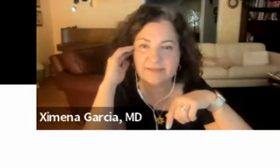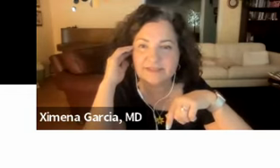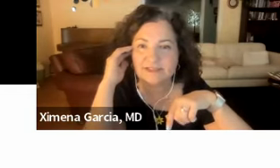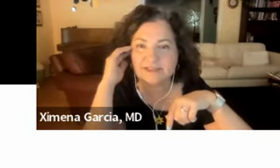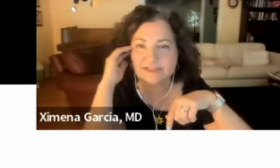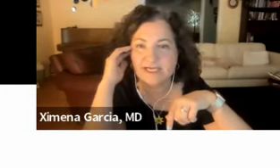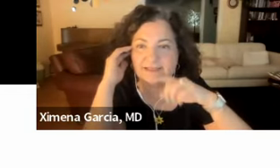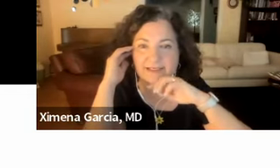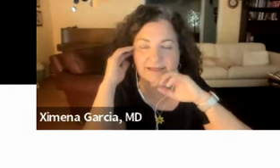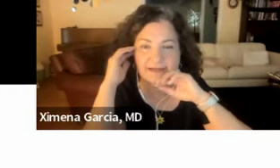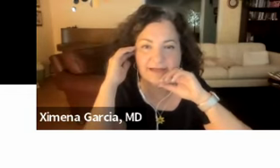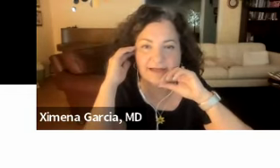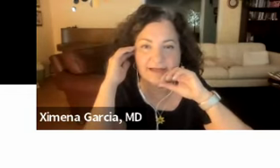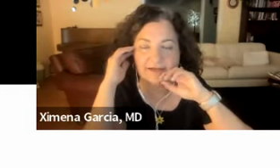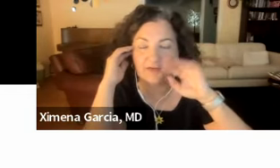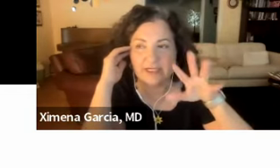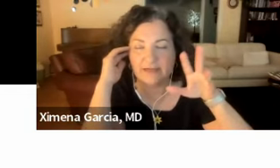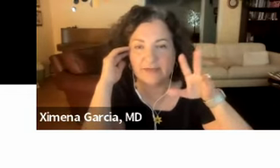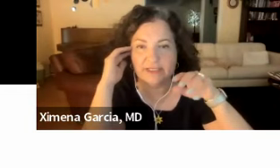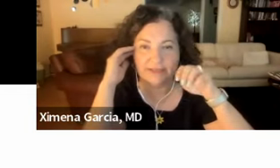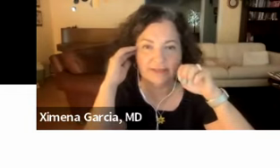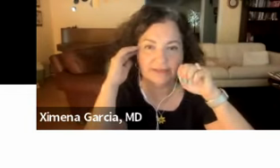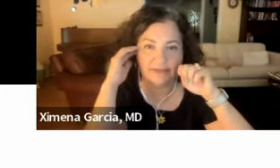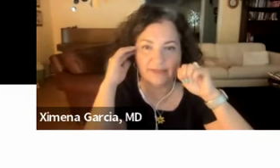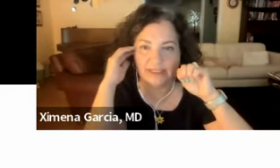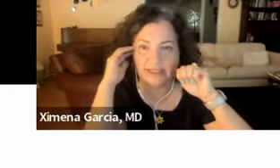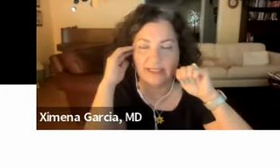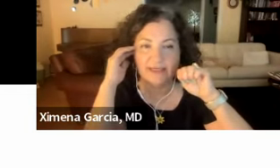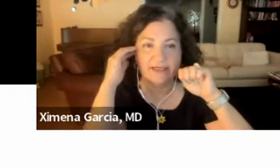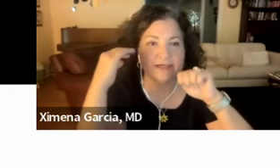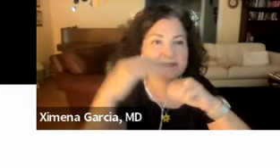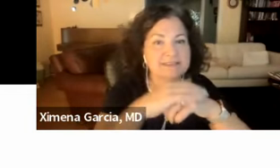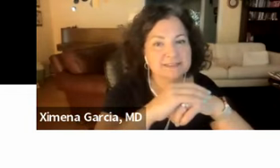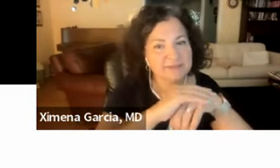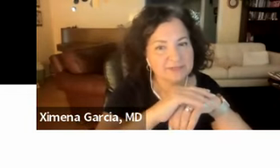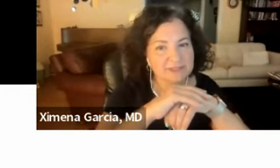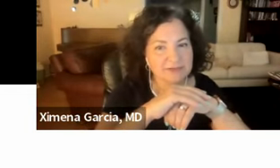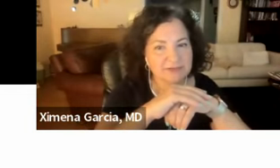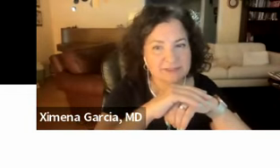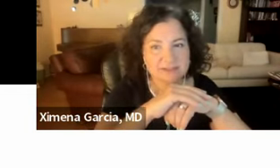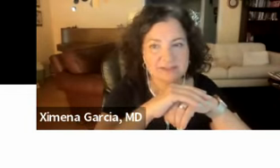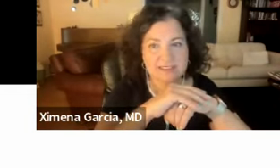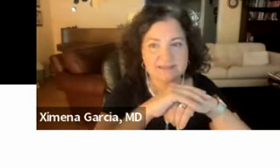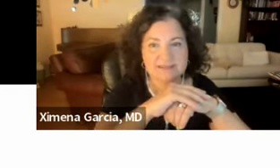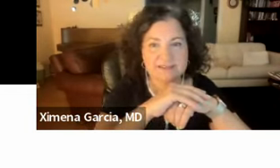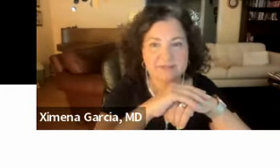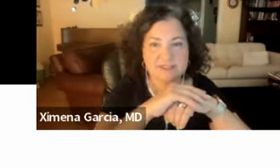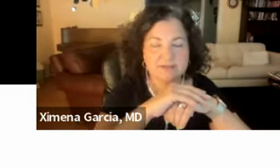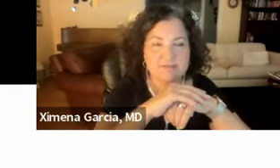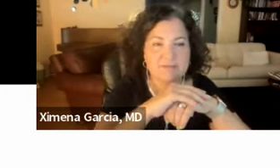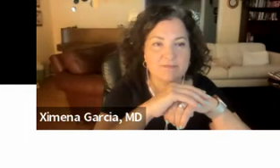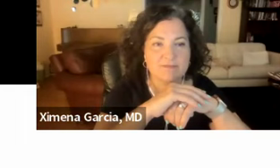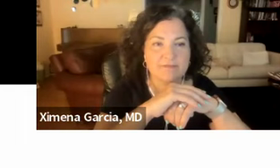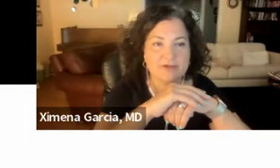sending a message on the chat, and then I can coordinate and we can set up a meeting. Does anybody have any questions to ask